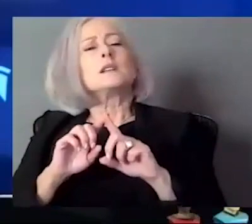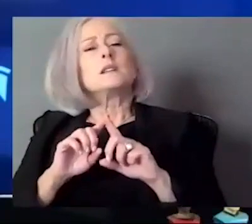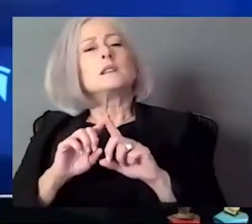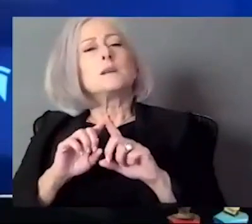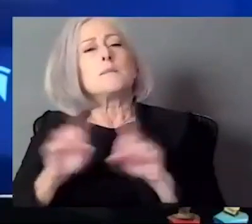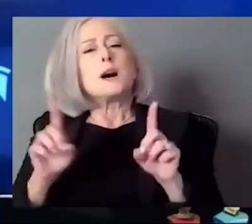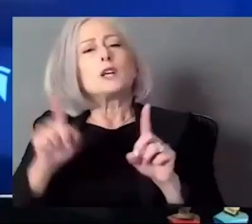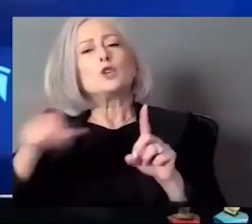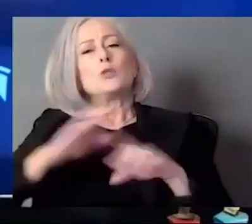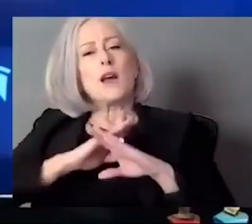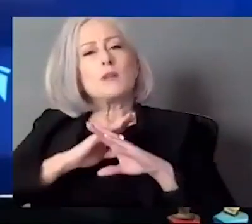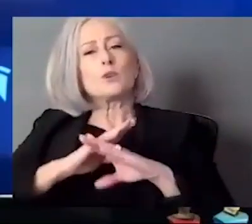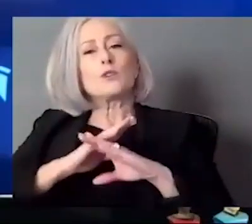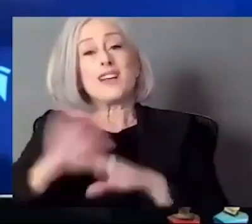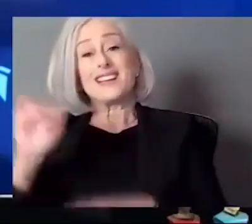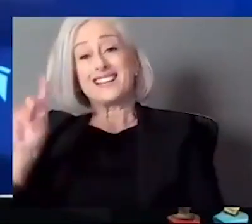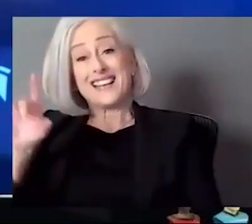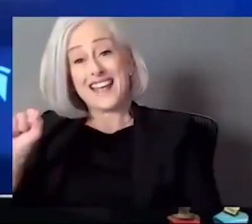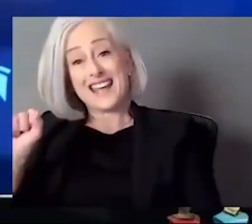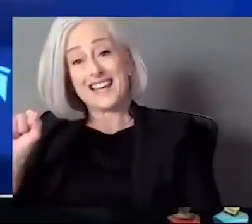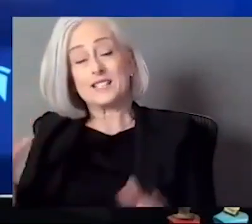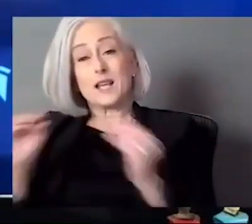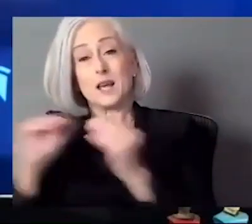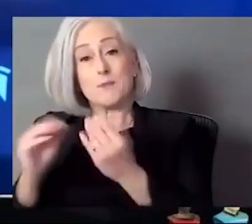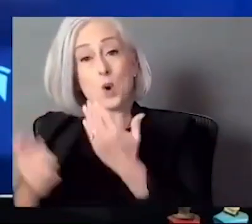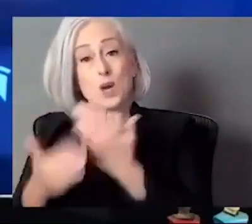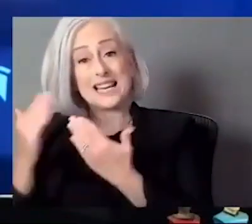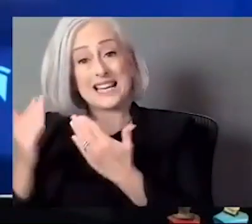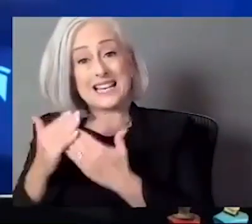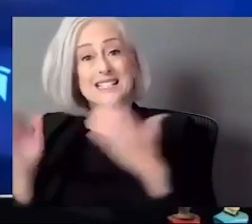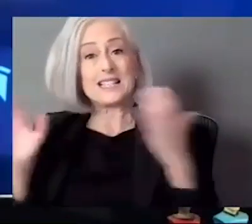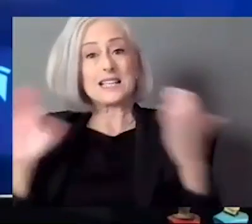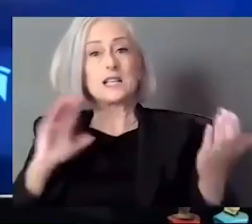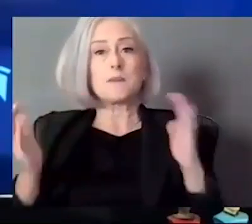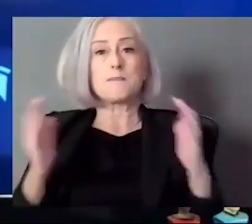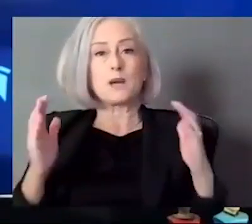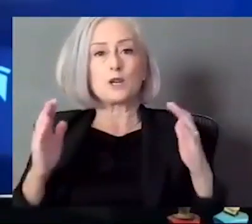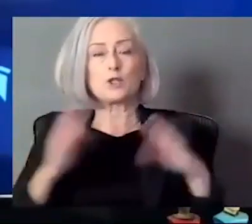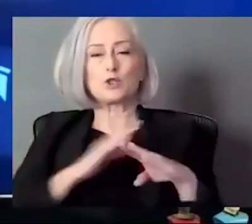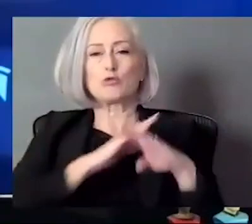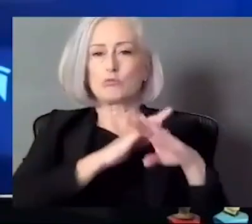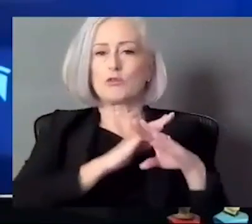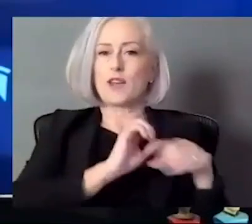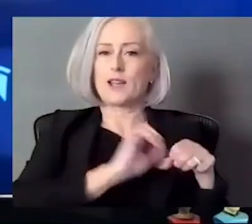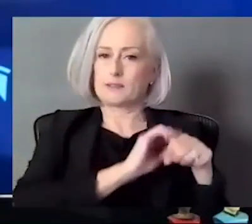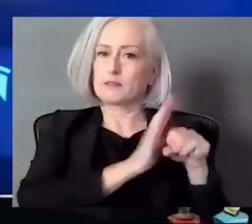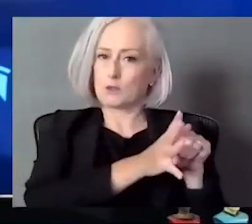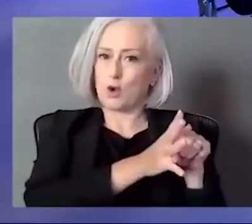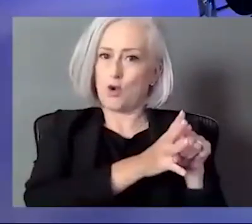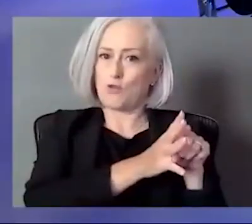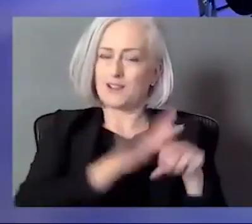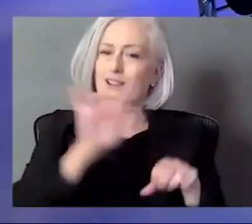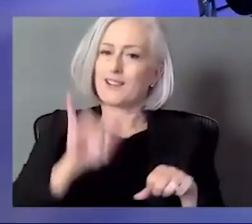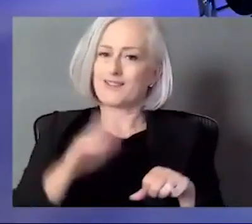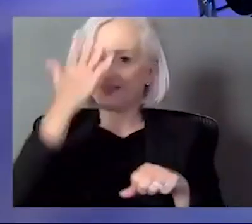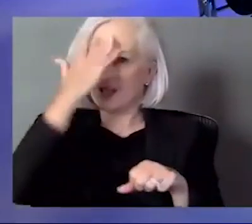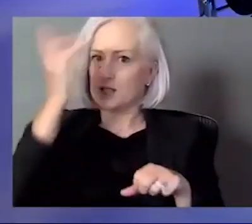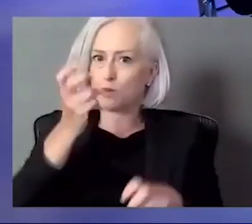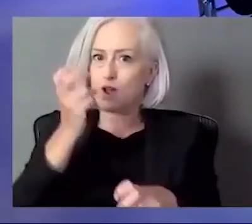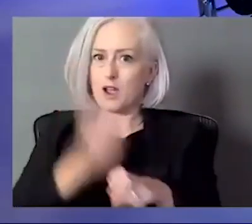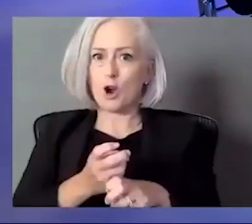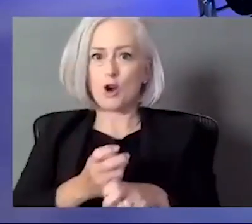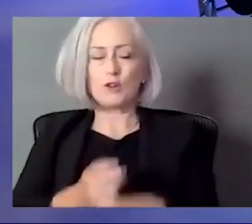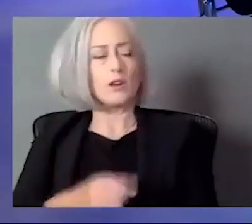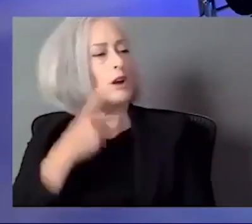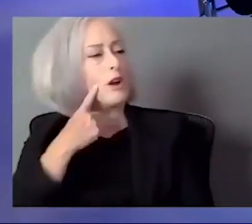easier than you can prevent COVID-19. I think that's the part that makes it so hard. Where's it rank for you? I mean,